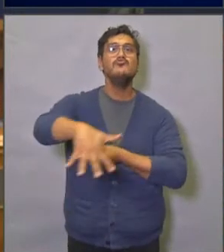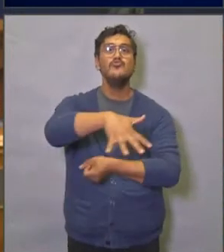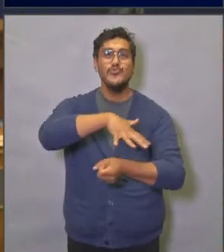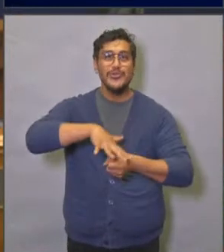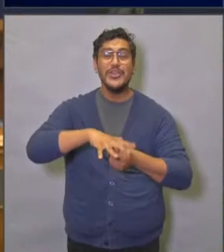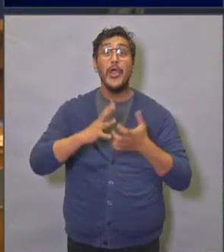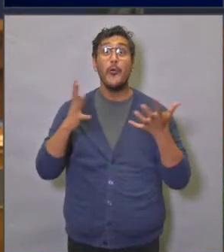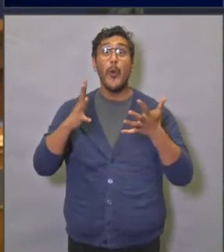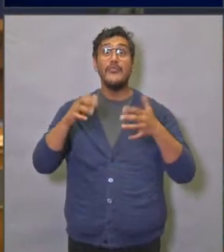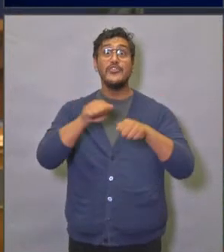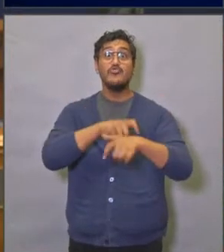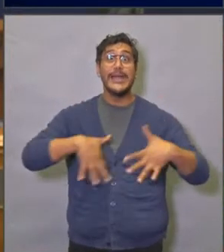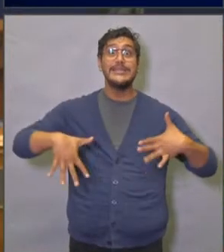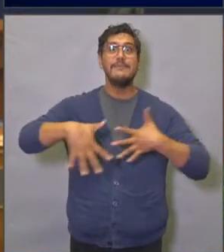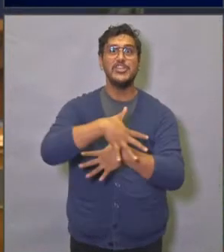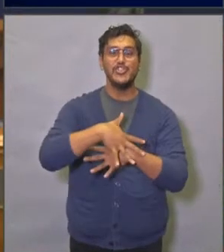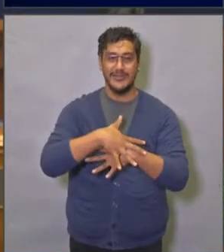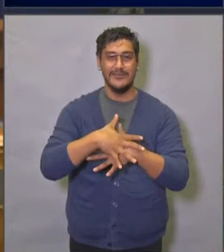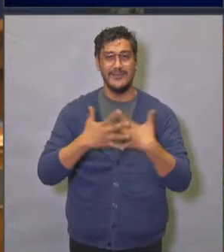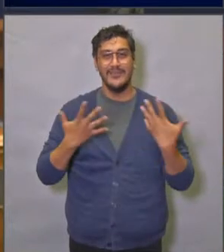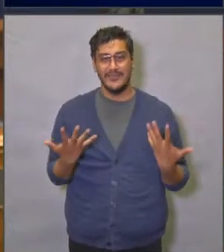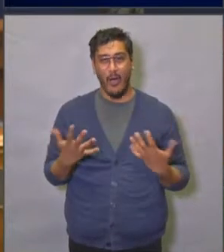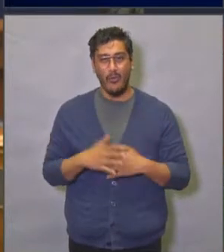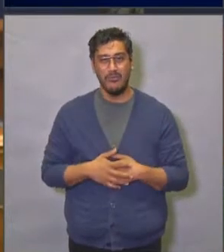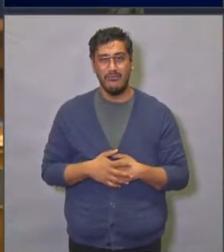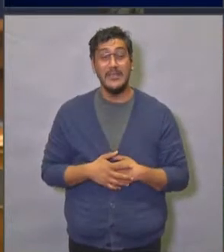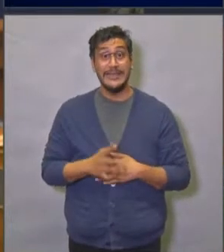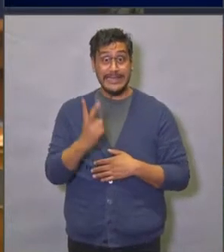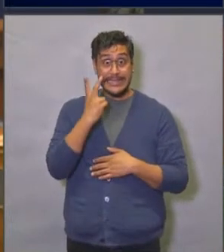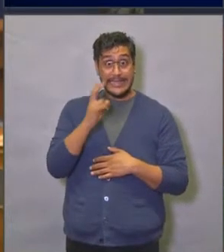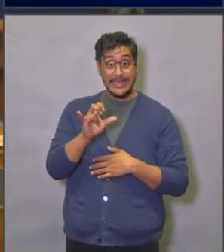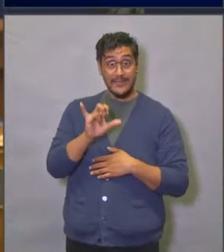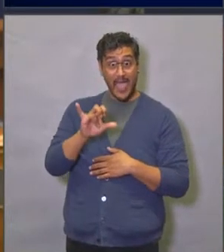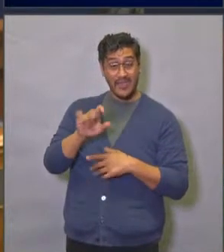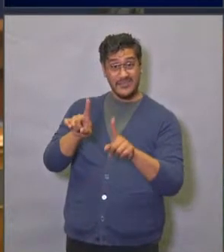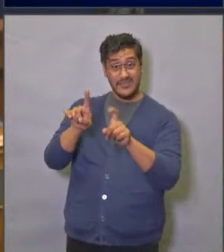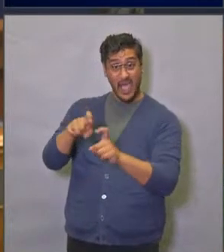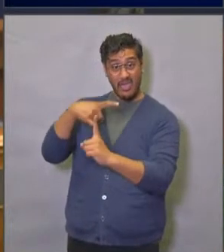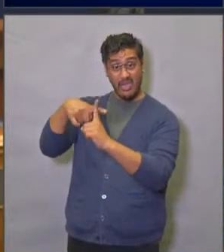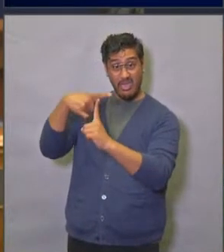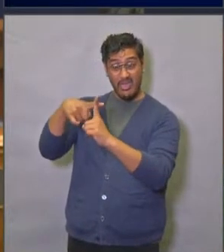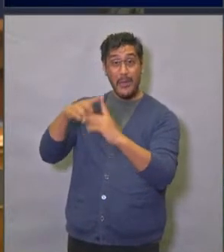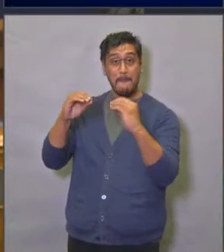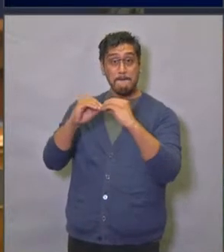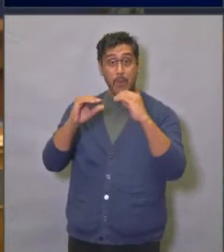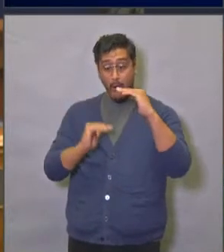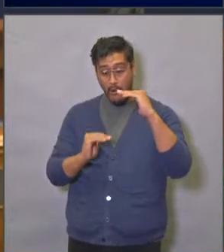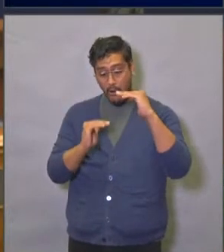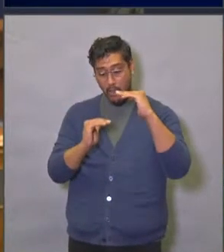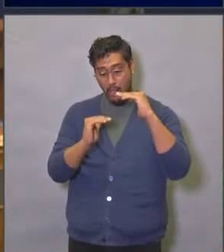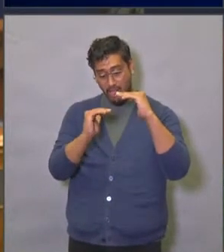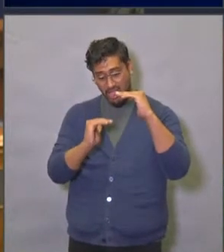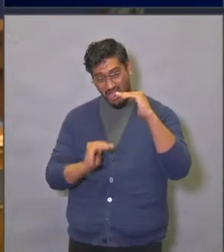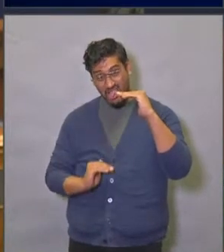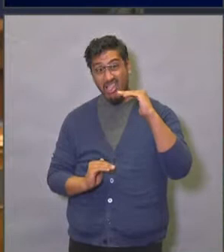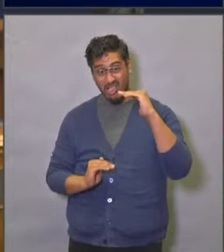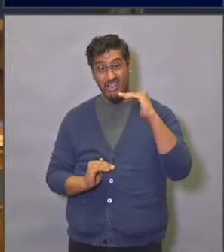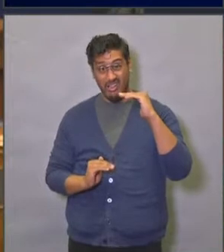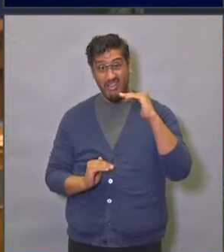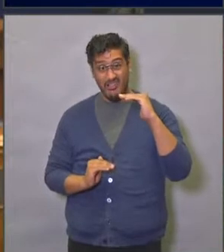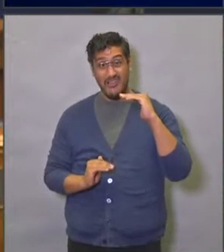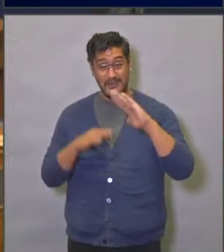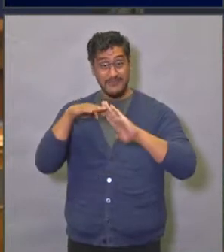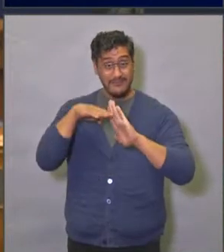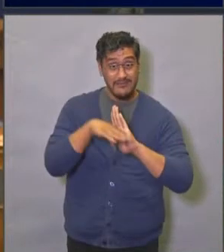actual transmission, as well as the testing rate. So in order to see that test positivity rate get closer to what the true number is and continue